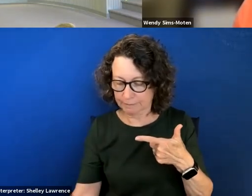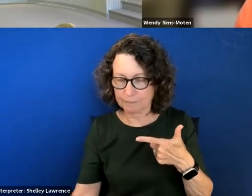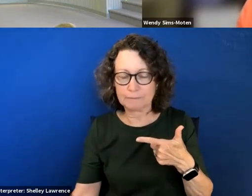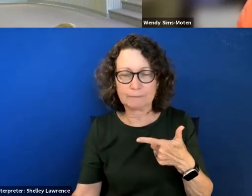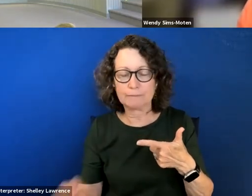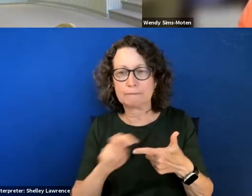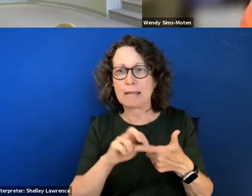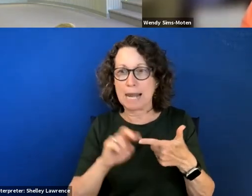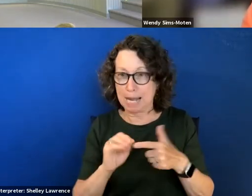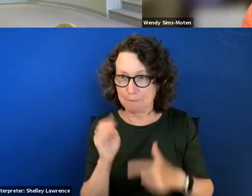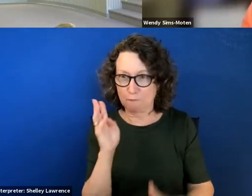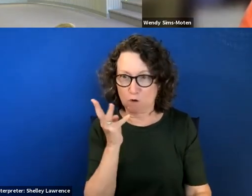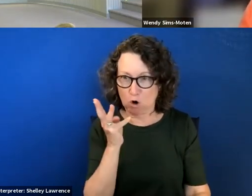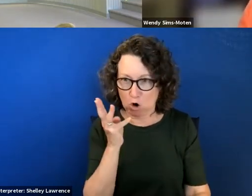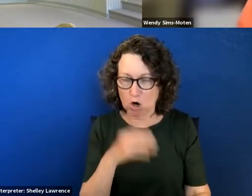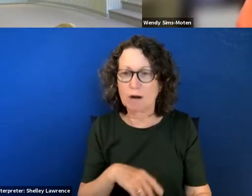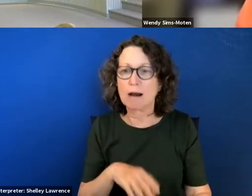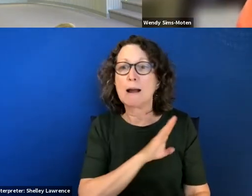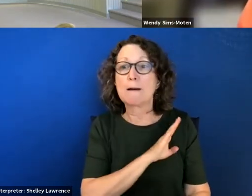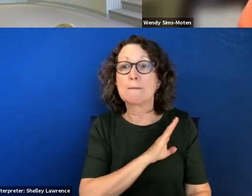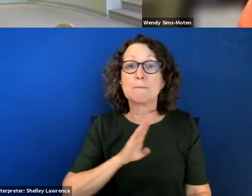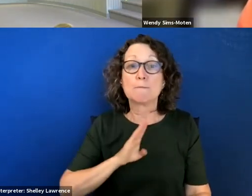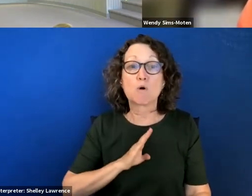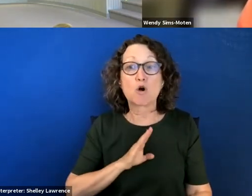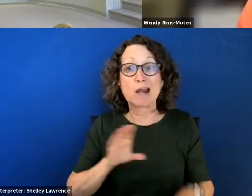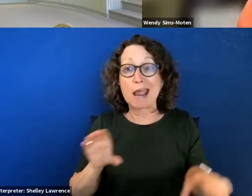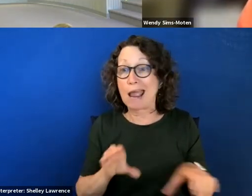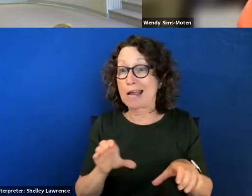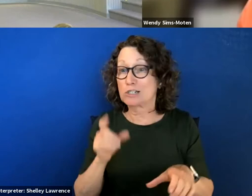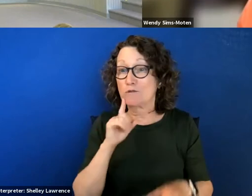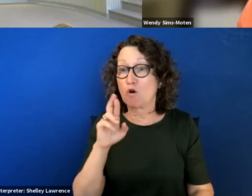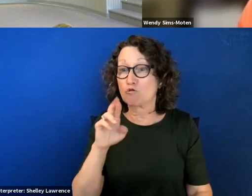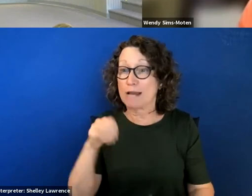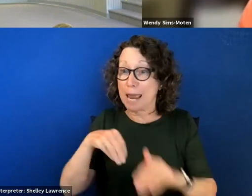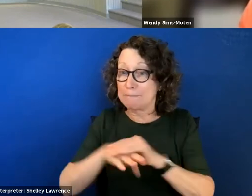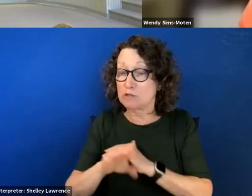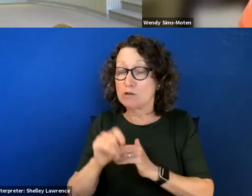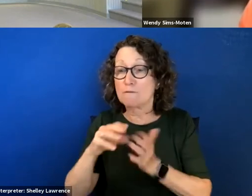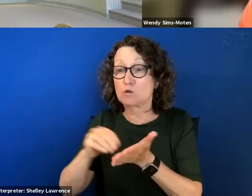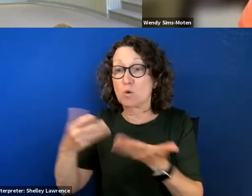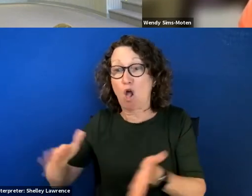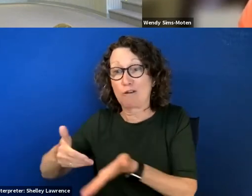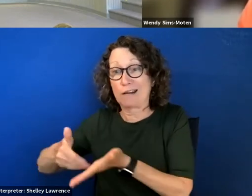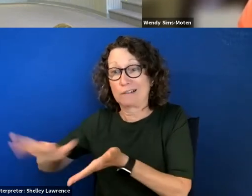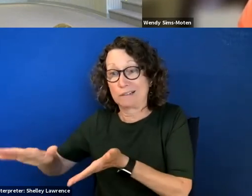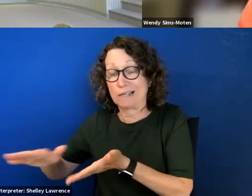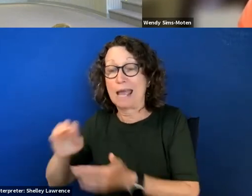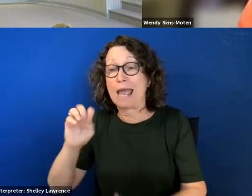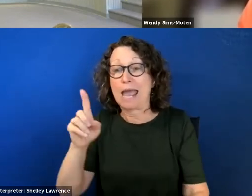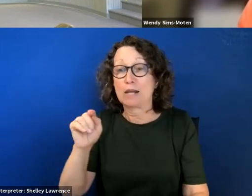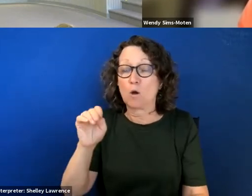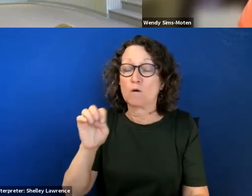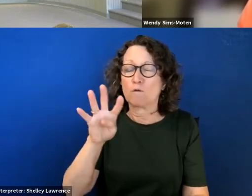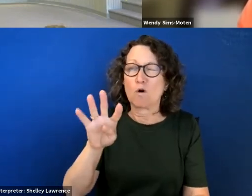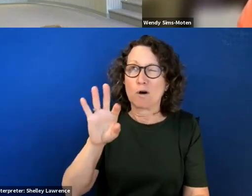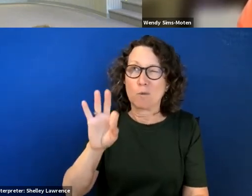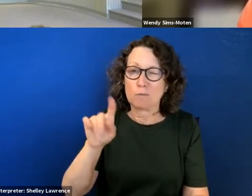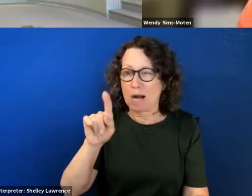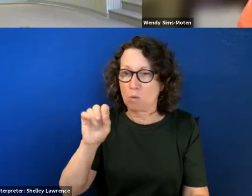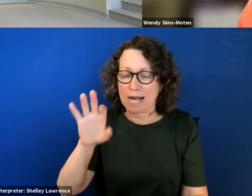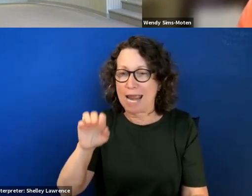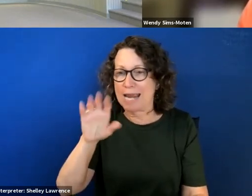skipping on to number 4, the board action for readmission of an expelled student, ed code 48918,